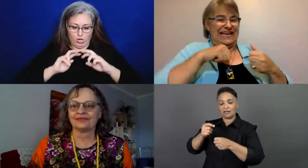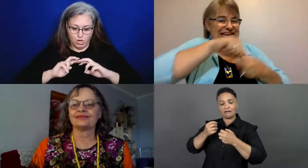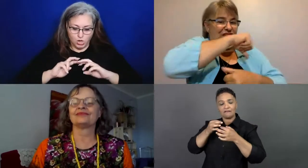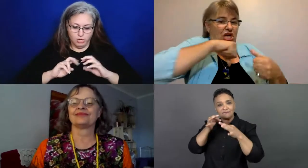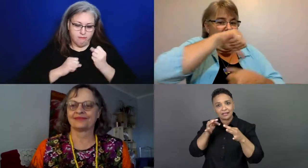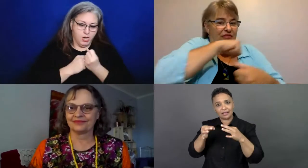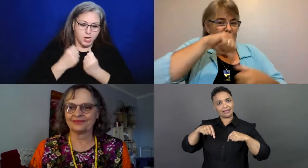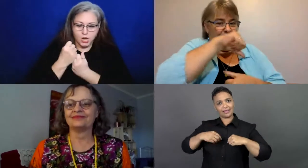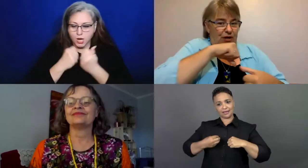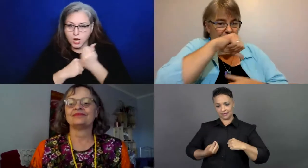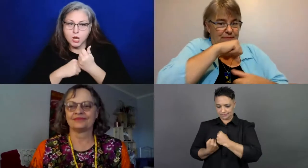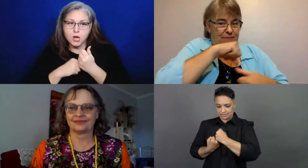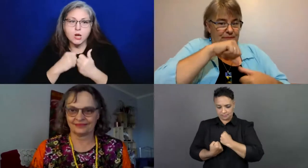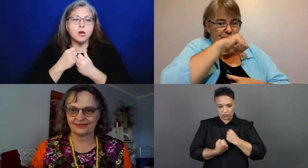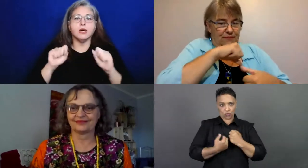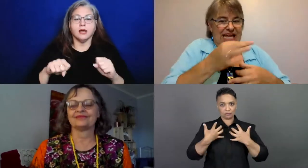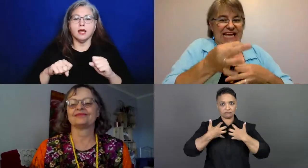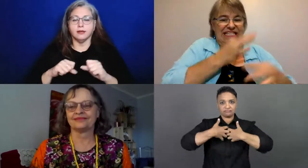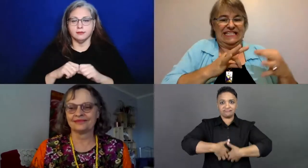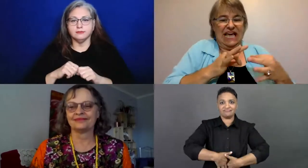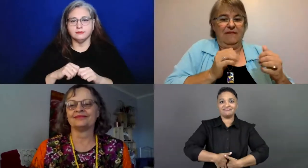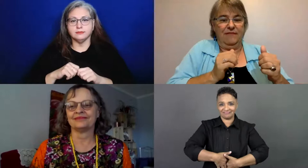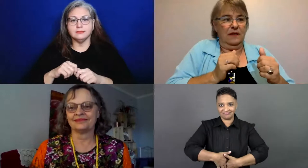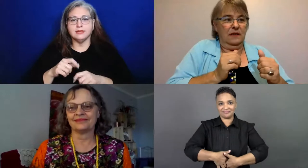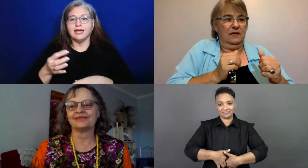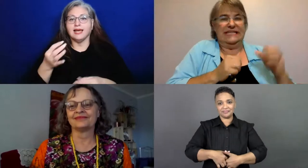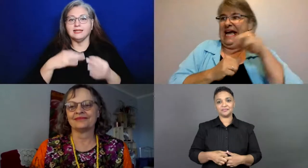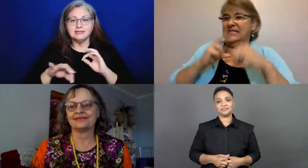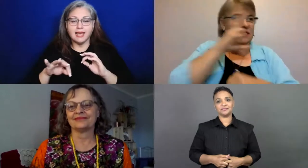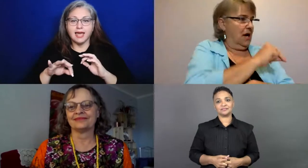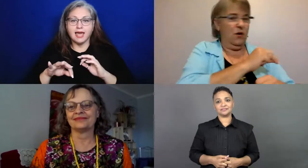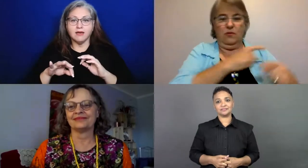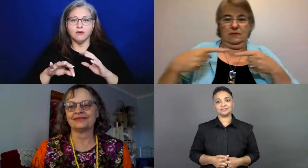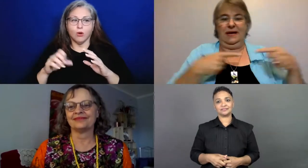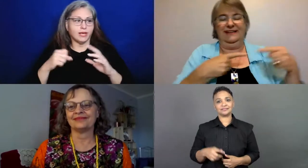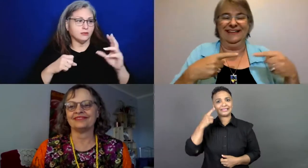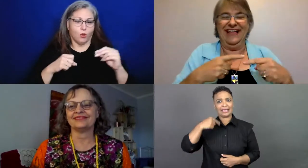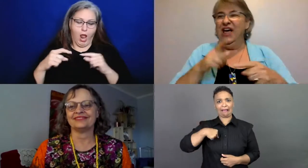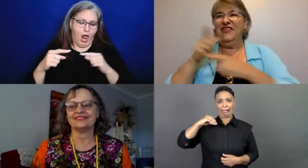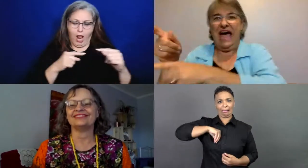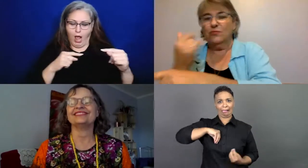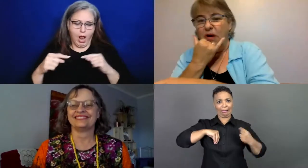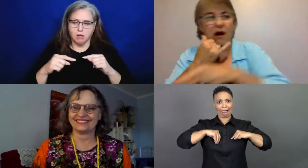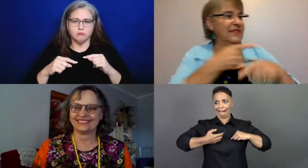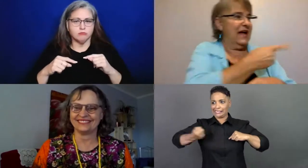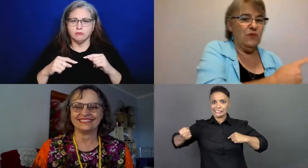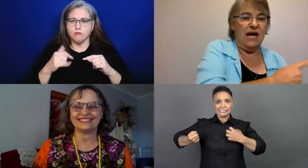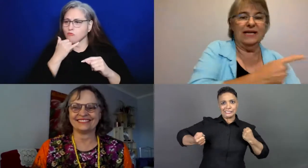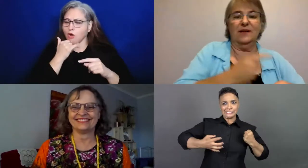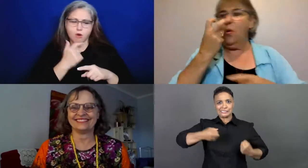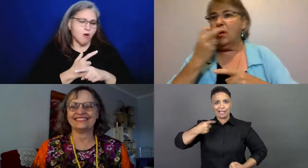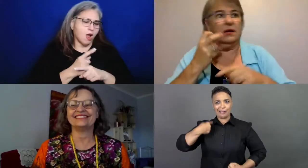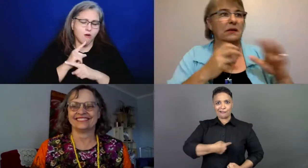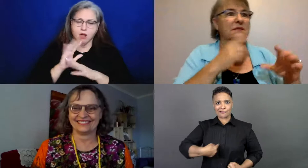support each other instead of yes, no, that wrong, that